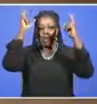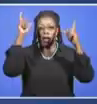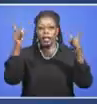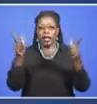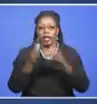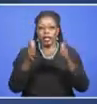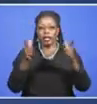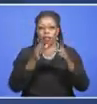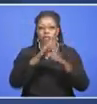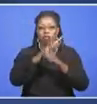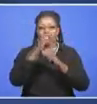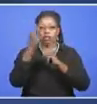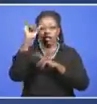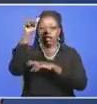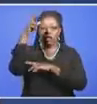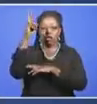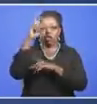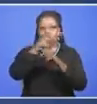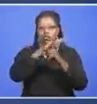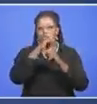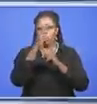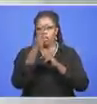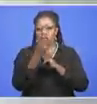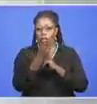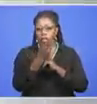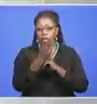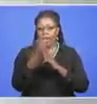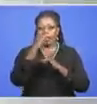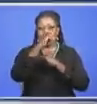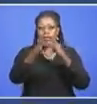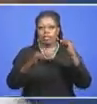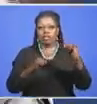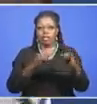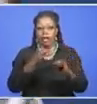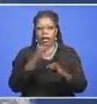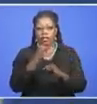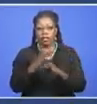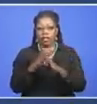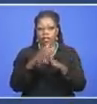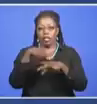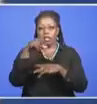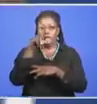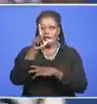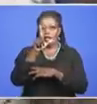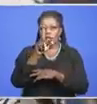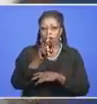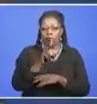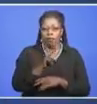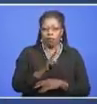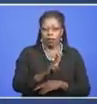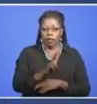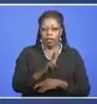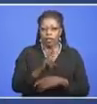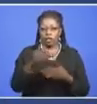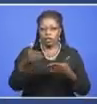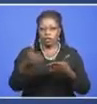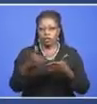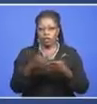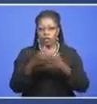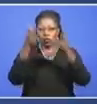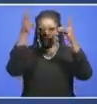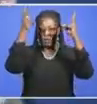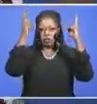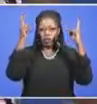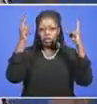Miss Regency and Junior Miss Regency at the International Pageant in Las Vegas. The newly crowned queens were overwhelmed with